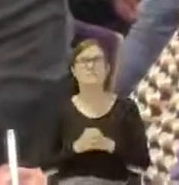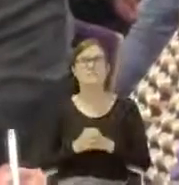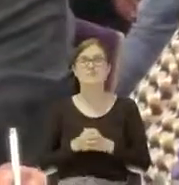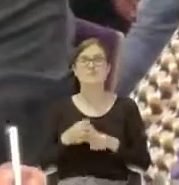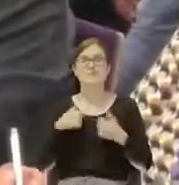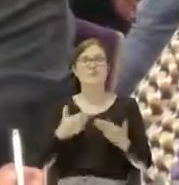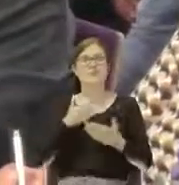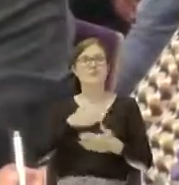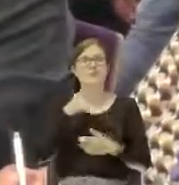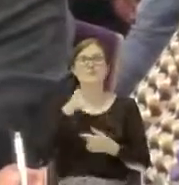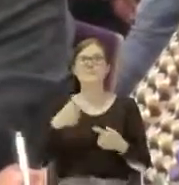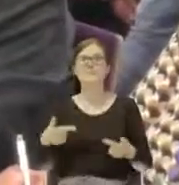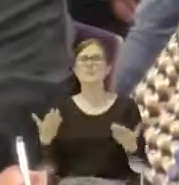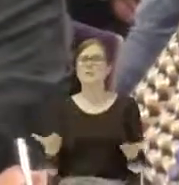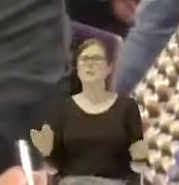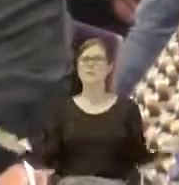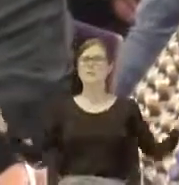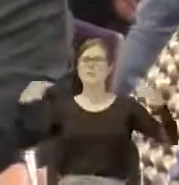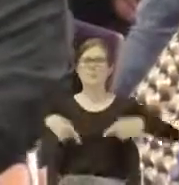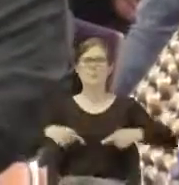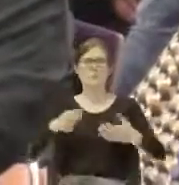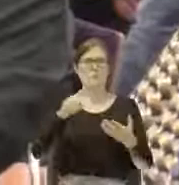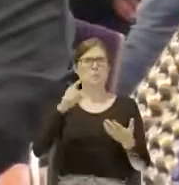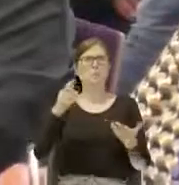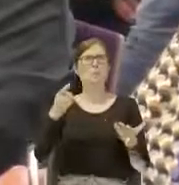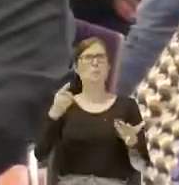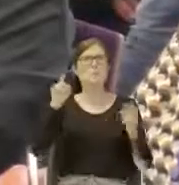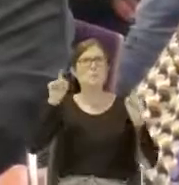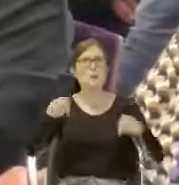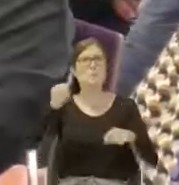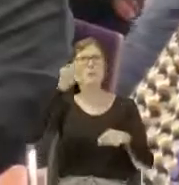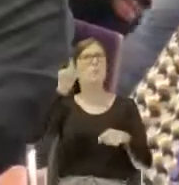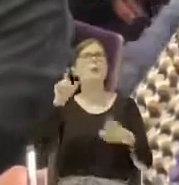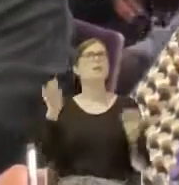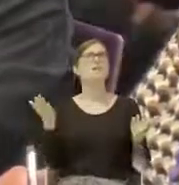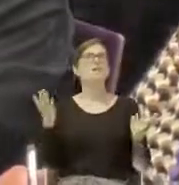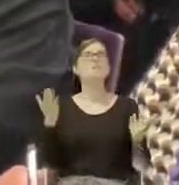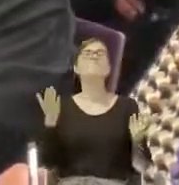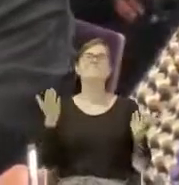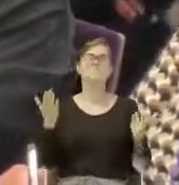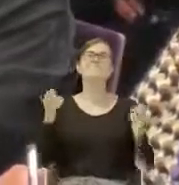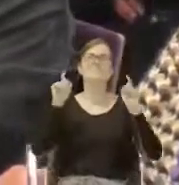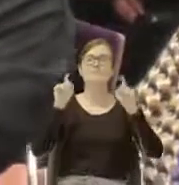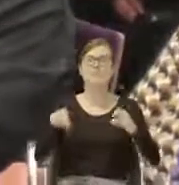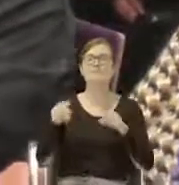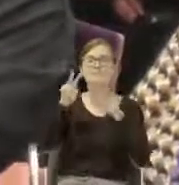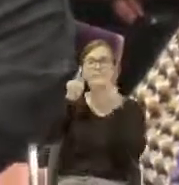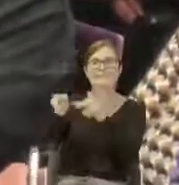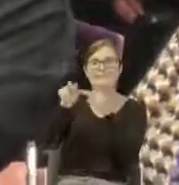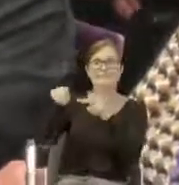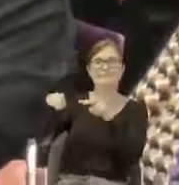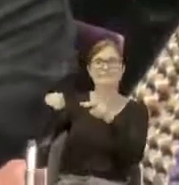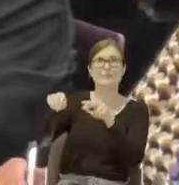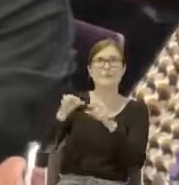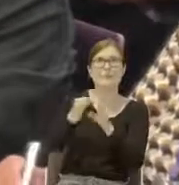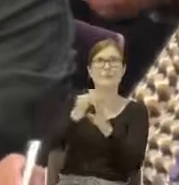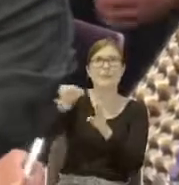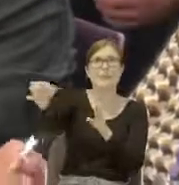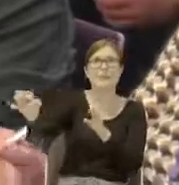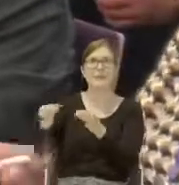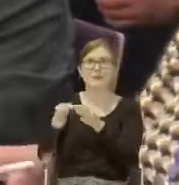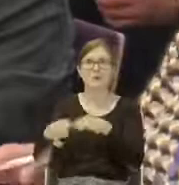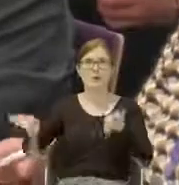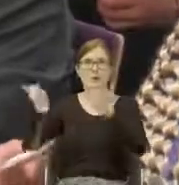complex situations, of course, but also to take stock and review how far we are from the goals we set